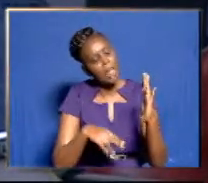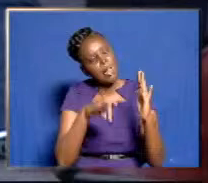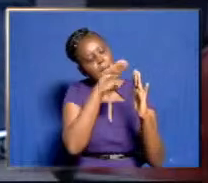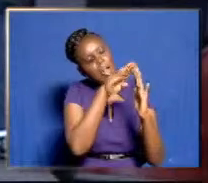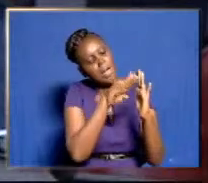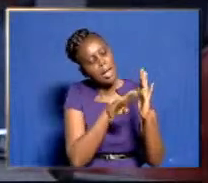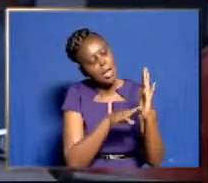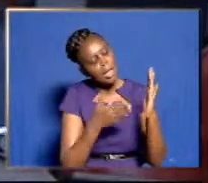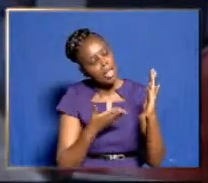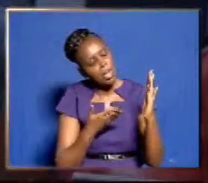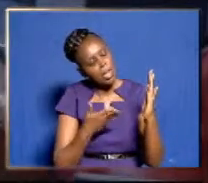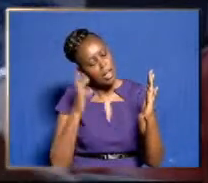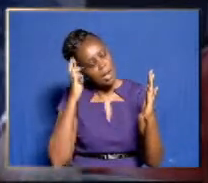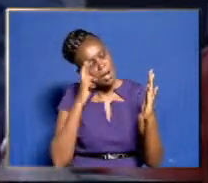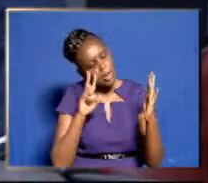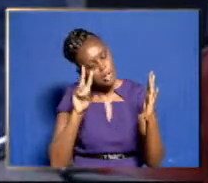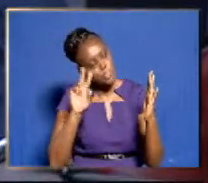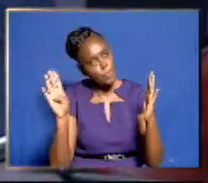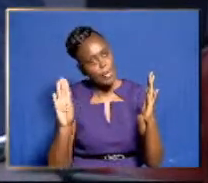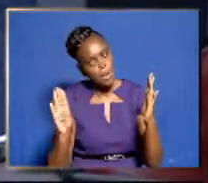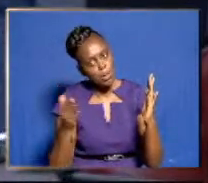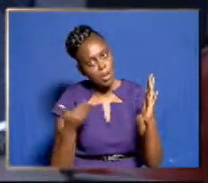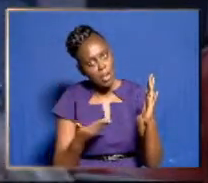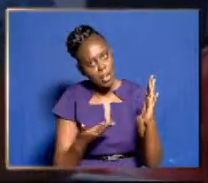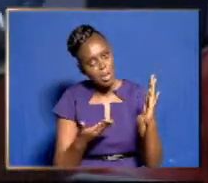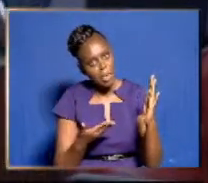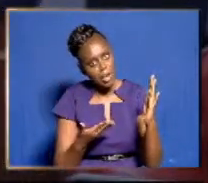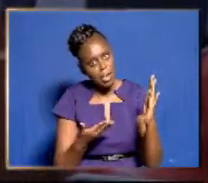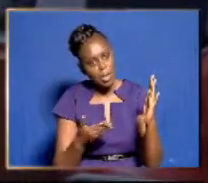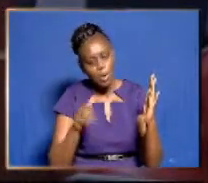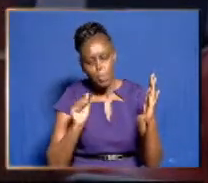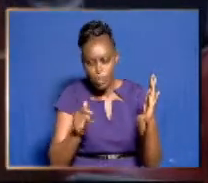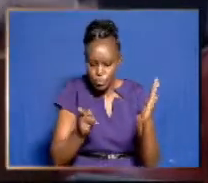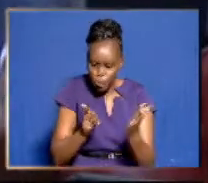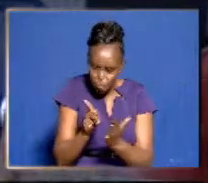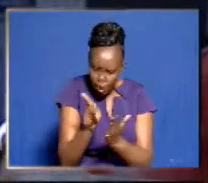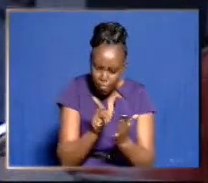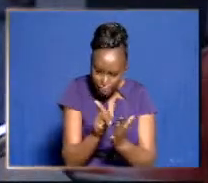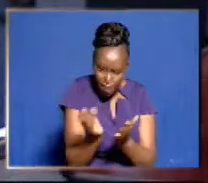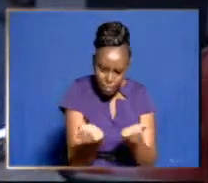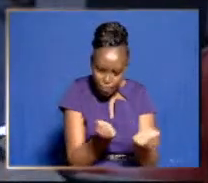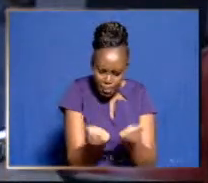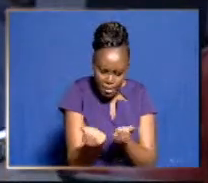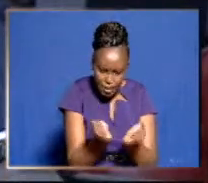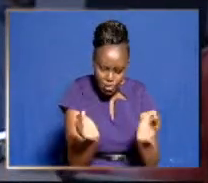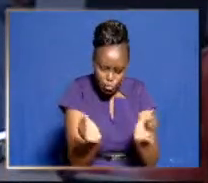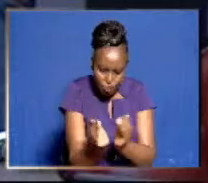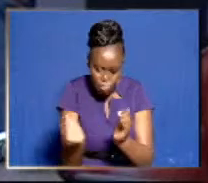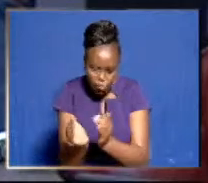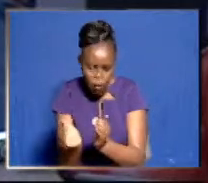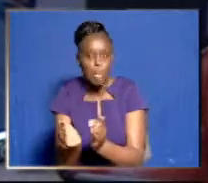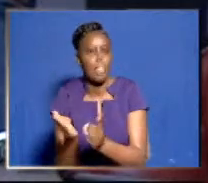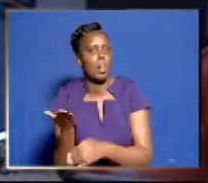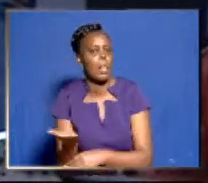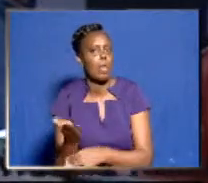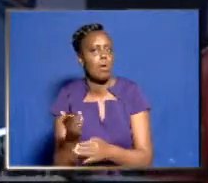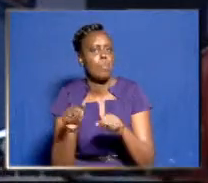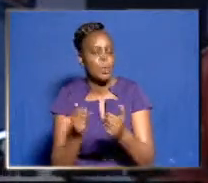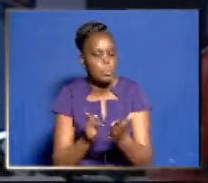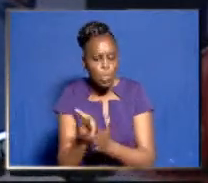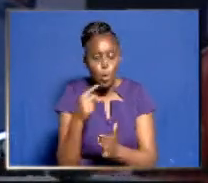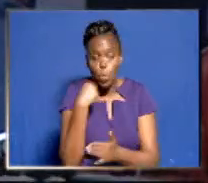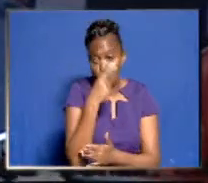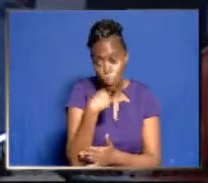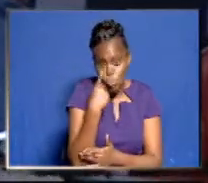we realized with about 2 billion, we can pay the small-scale debtors